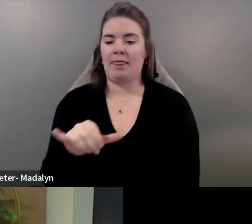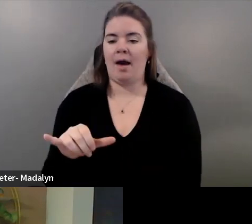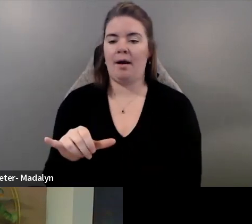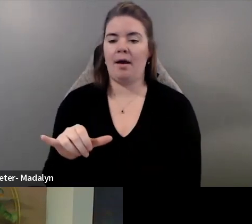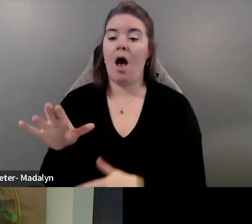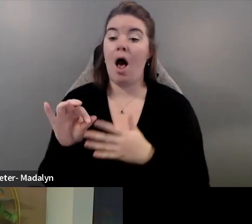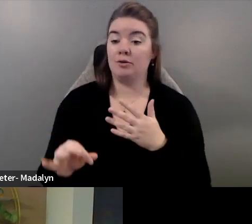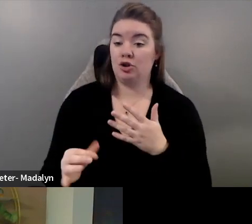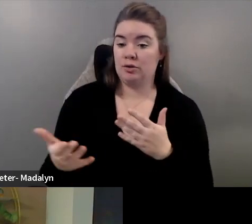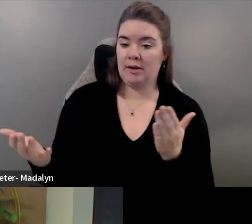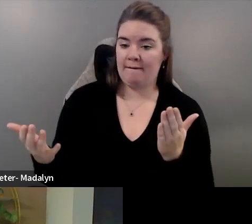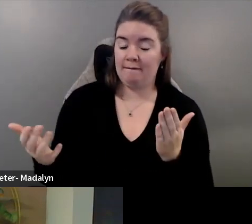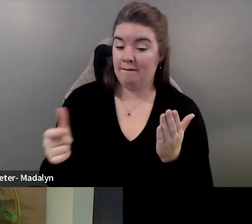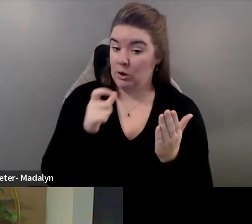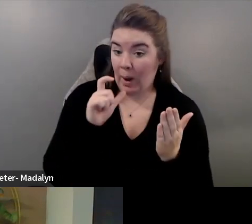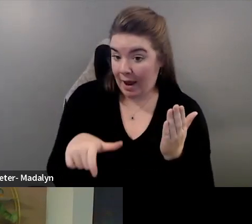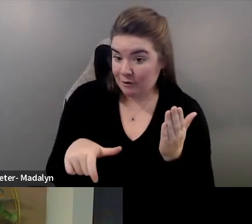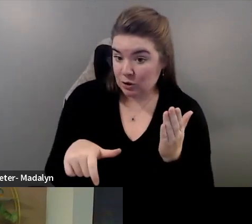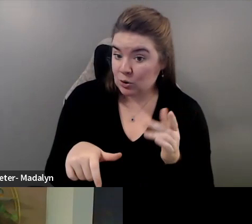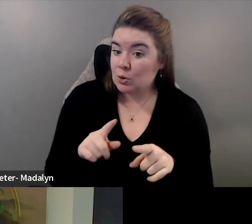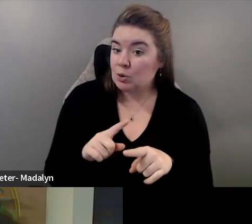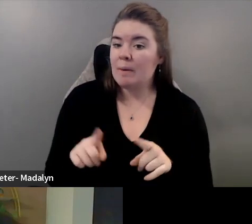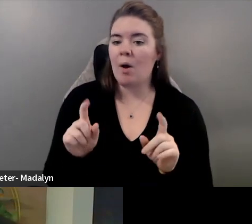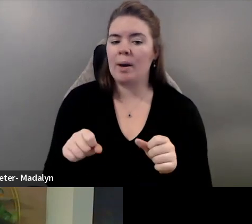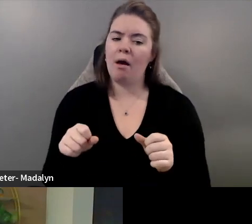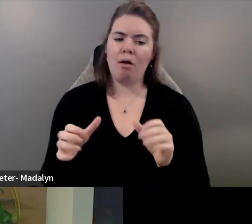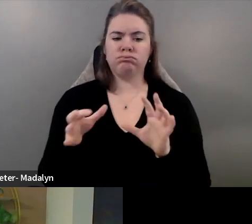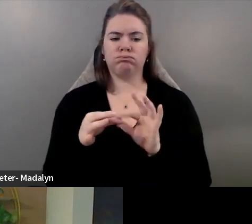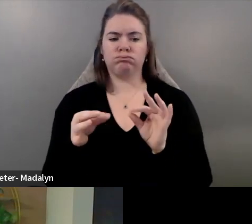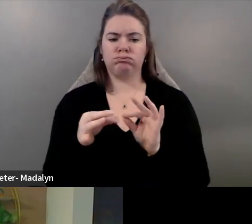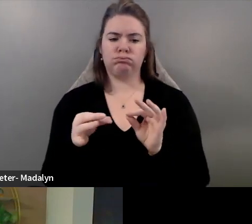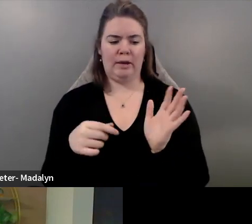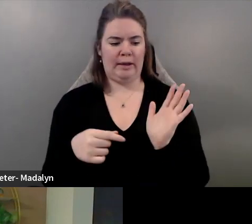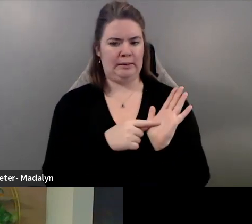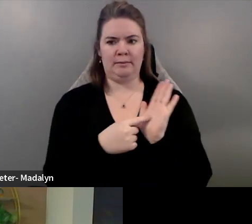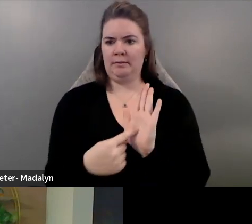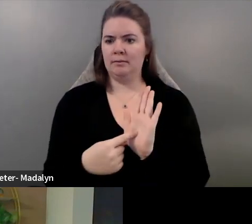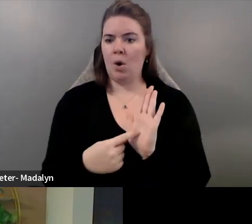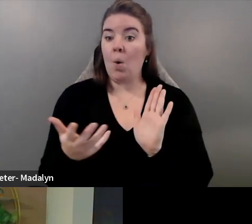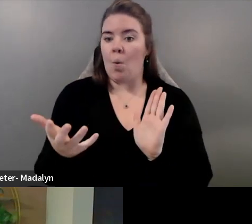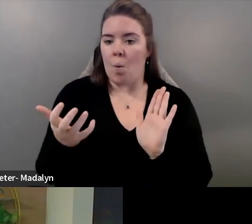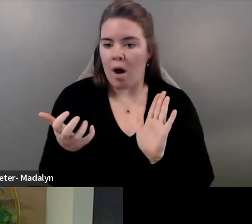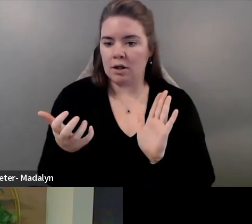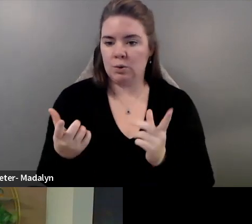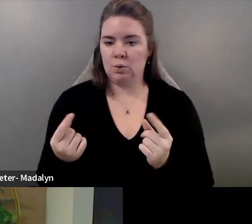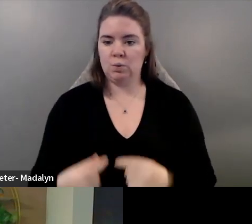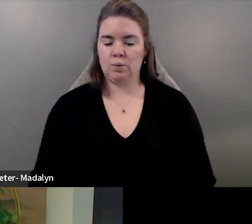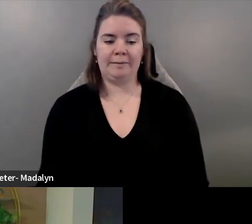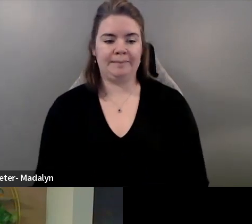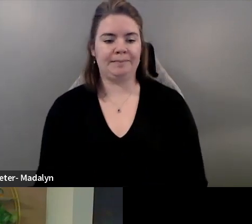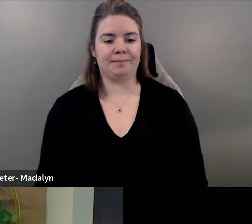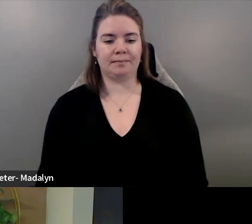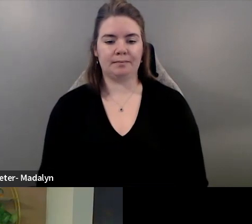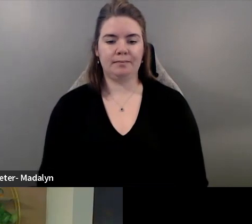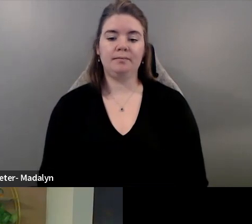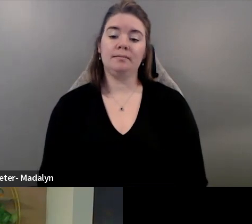have to do it, but we can say, hey, here's something we'd like to do. There's also some stuff we're just not allowed